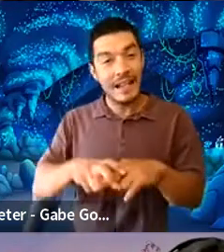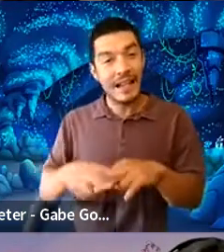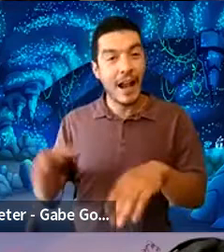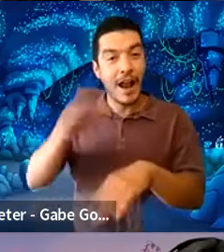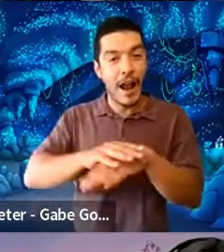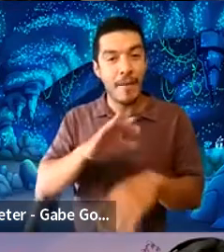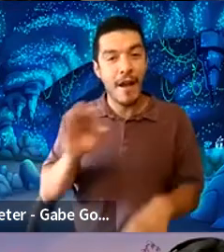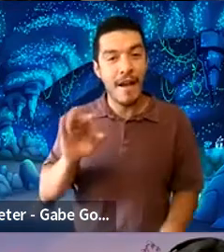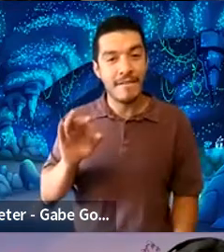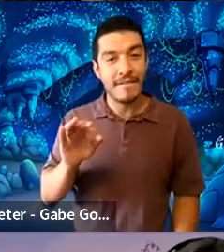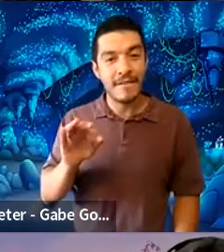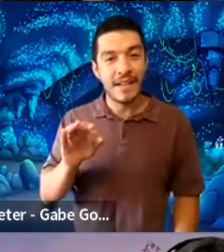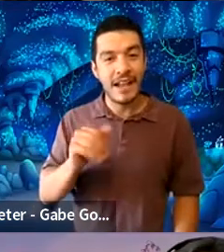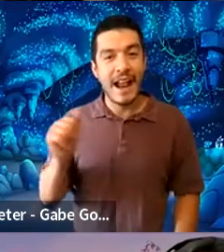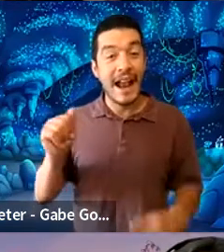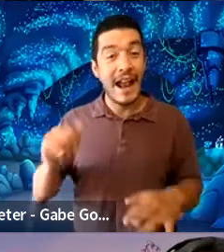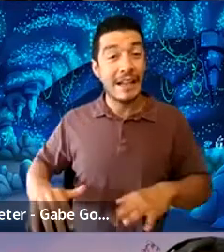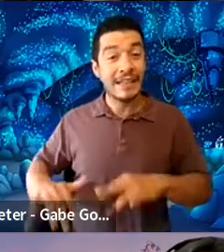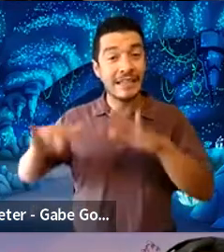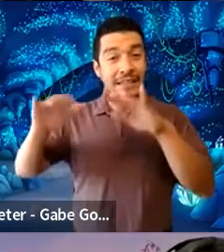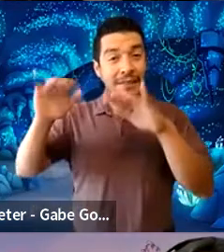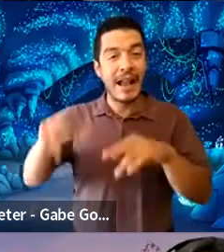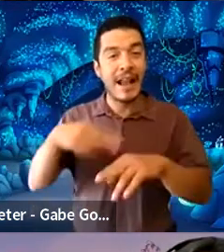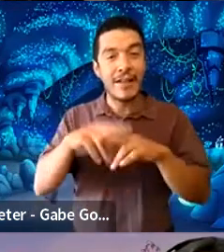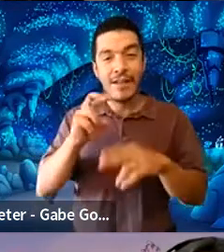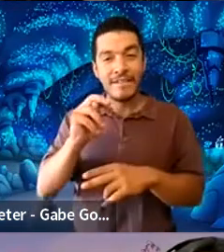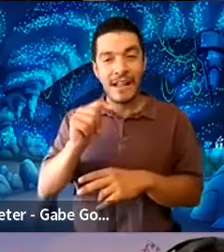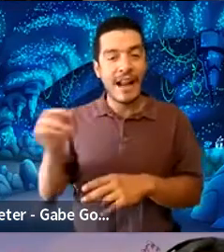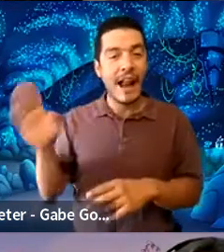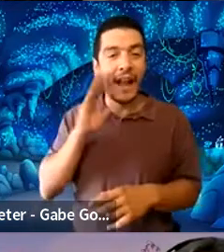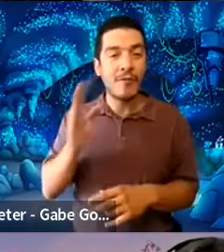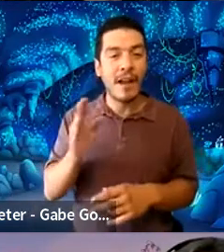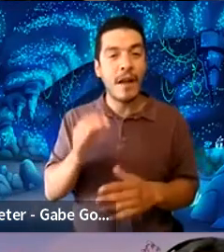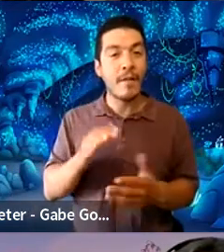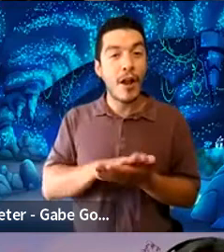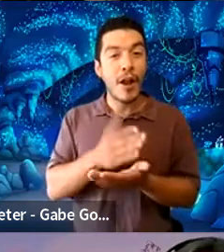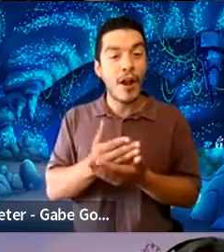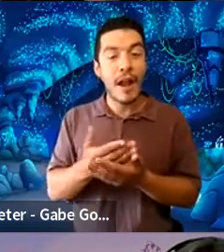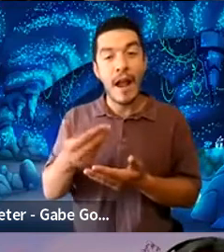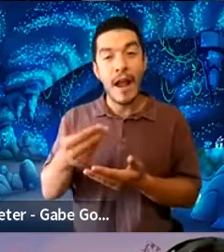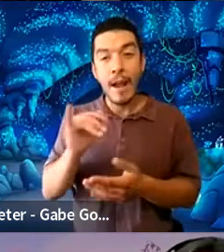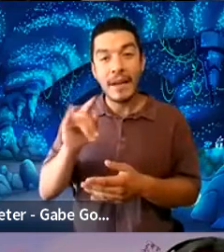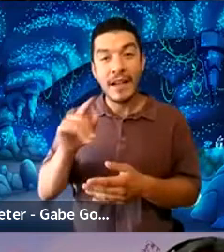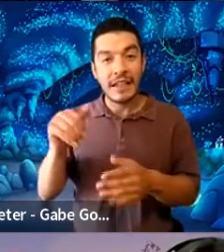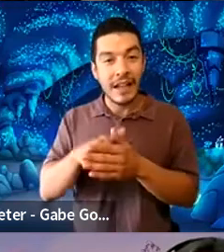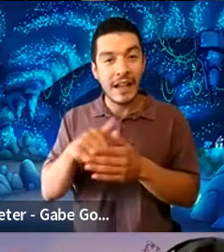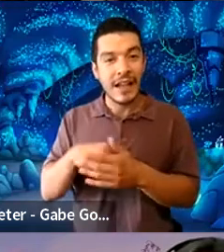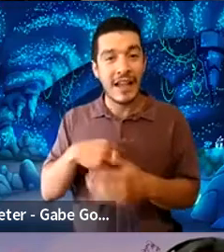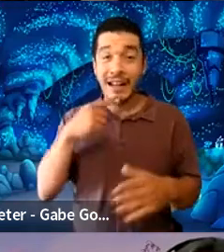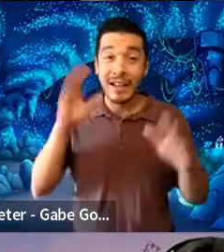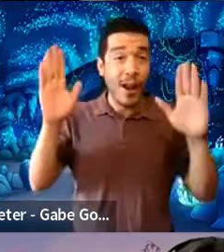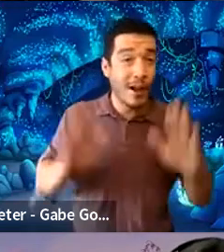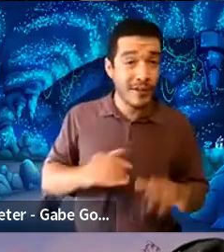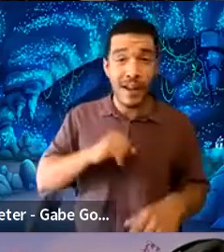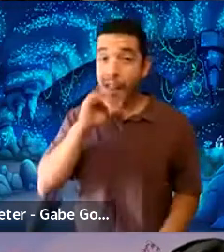of kind of like a natural steam vent, and it's going to be cooking the pizza internally. And I was like, awesome, love